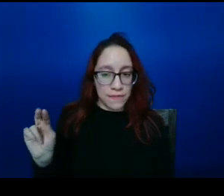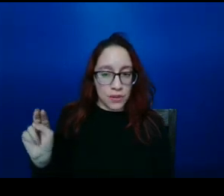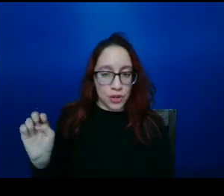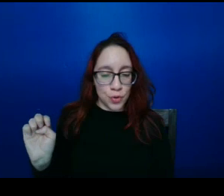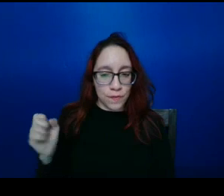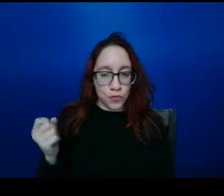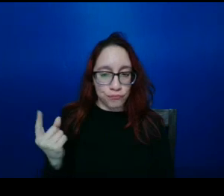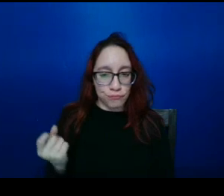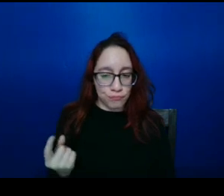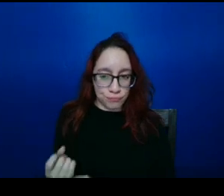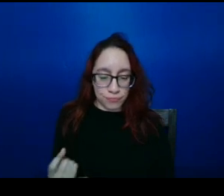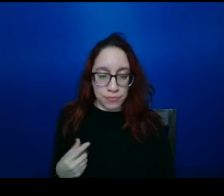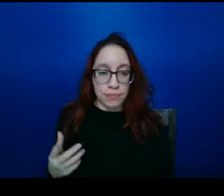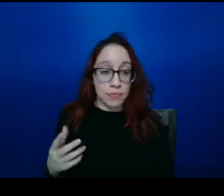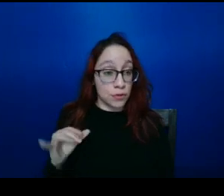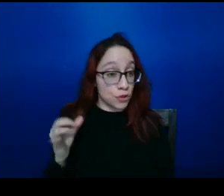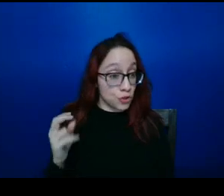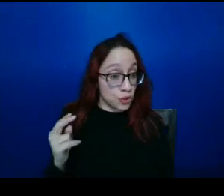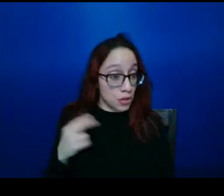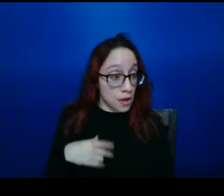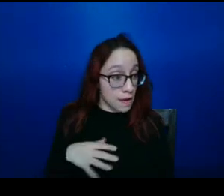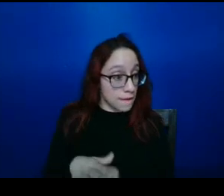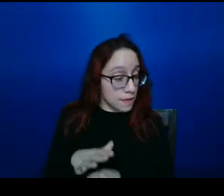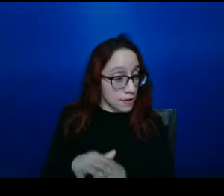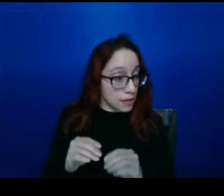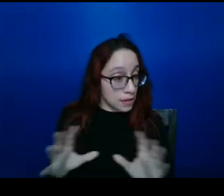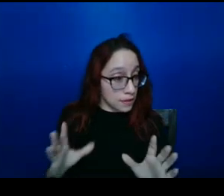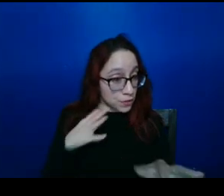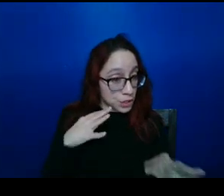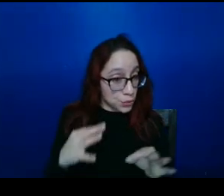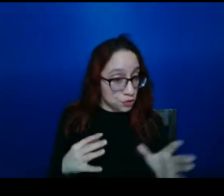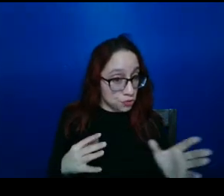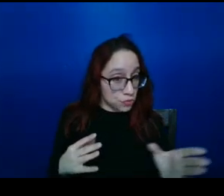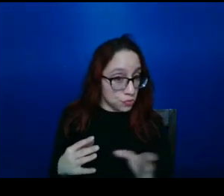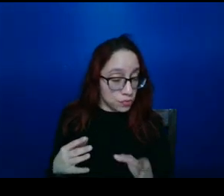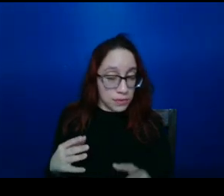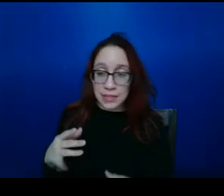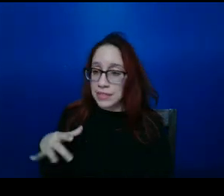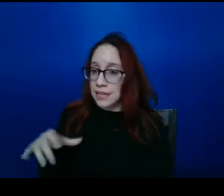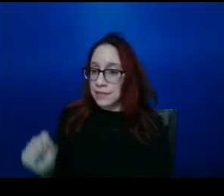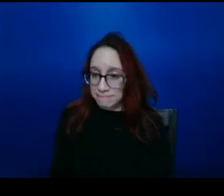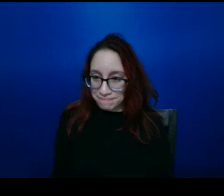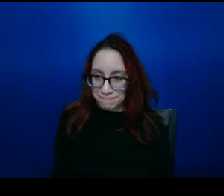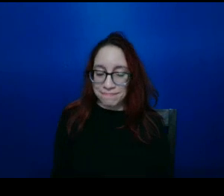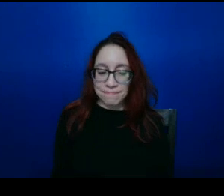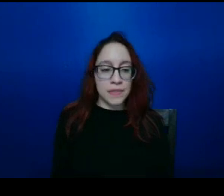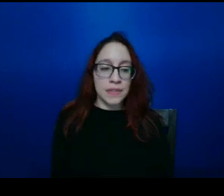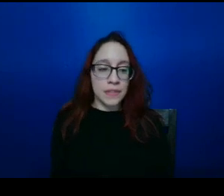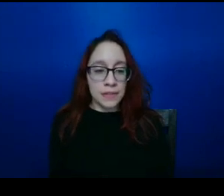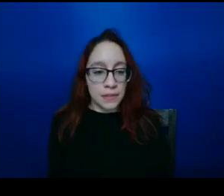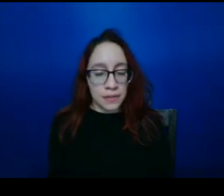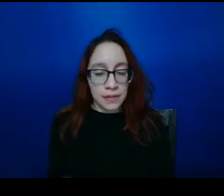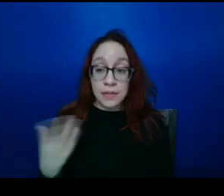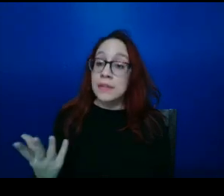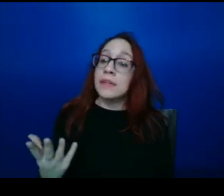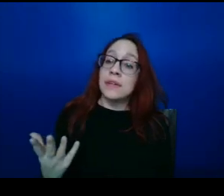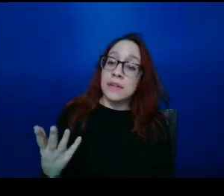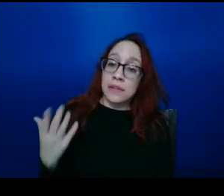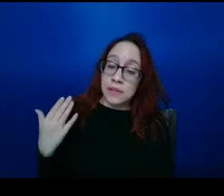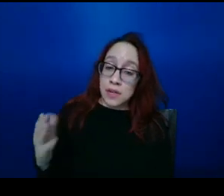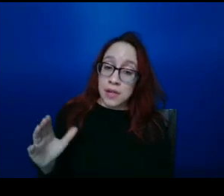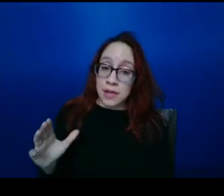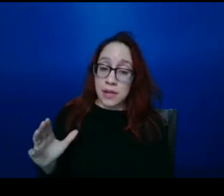And John, do you have sufficient clarity in the direction? Yes, sir. All right. We have a motion from Commissioner Turkin. I